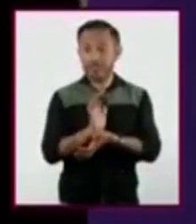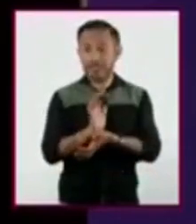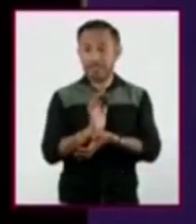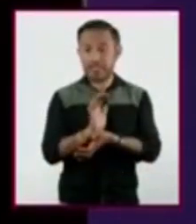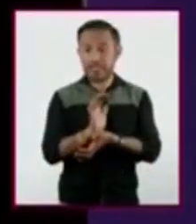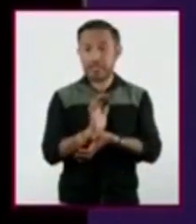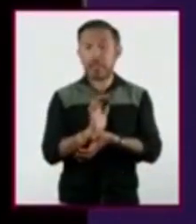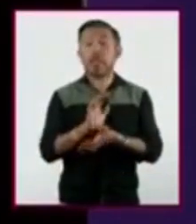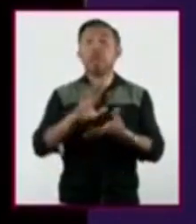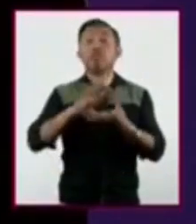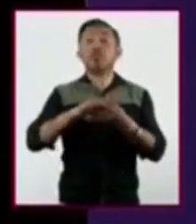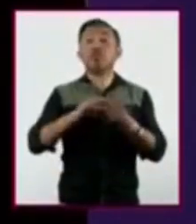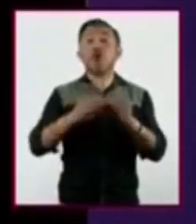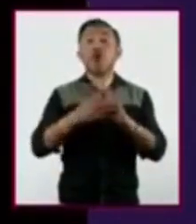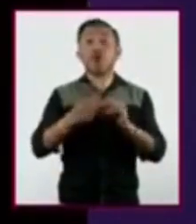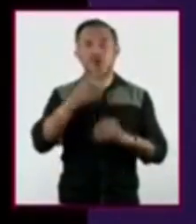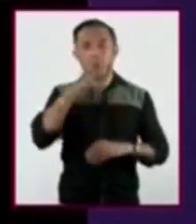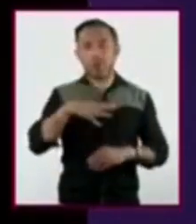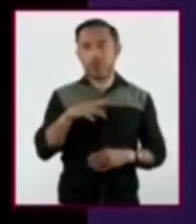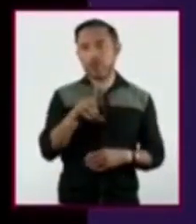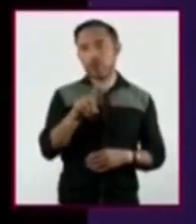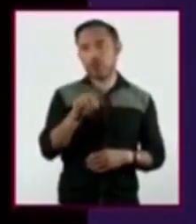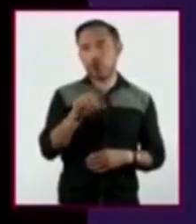of Dolores del Rio.